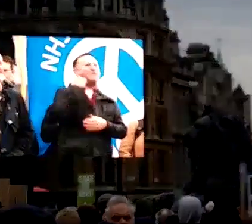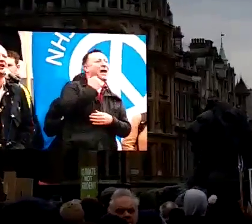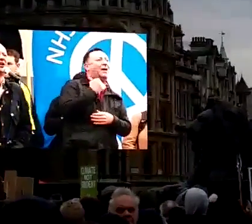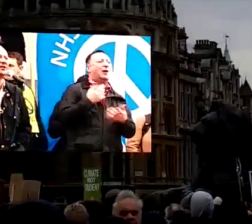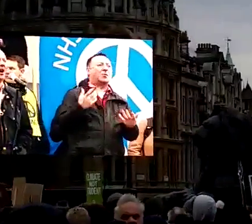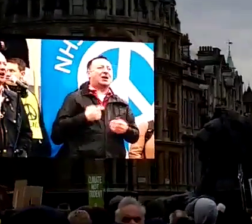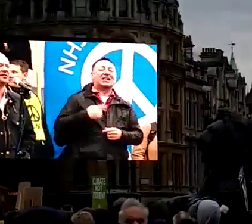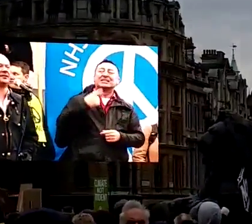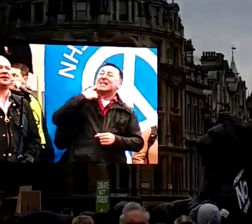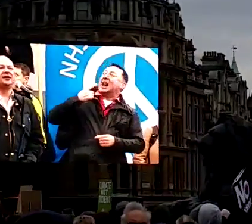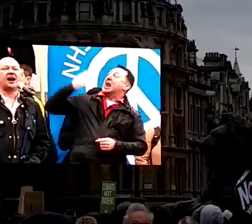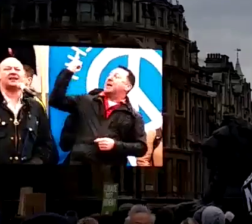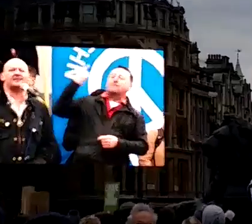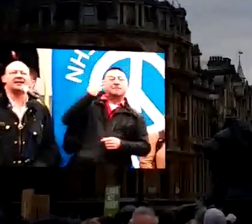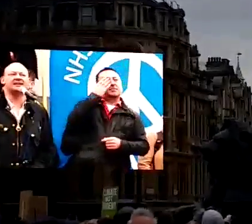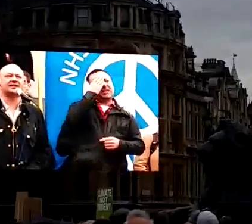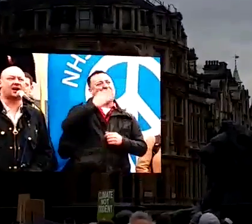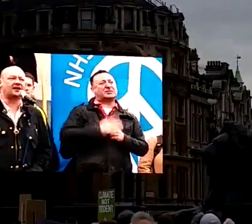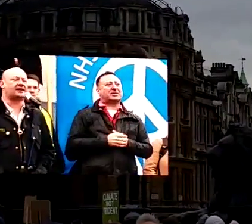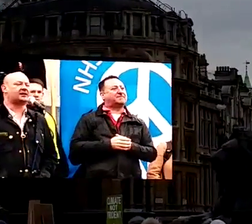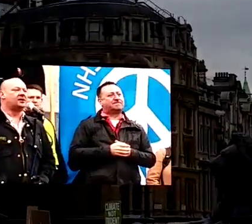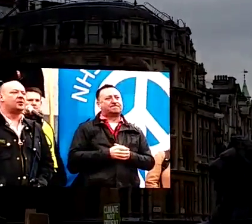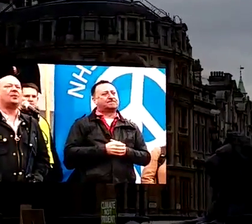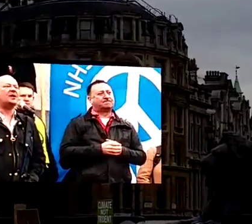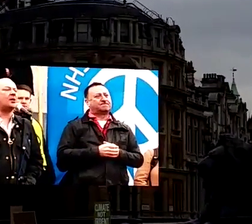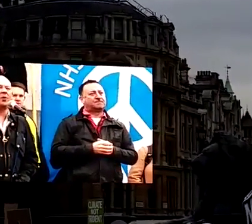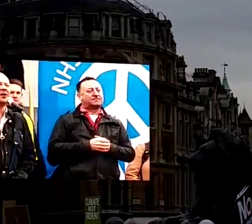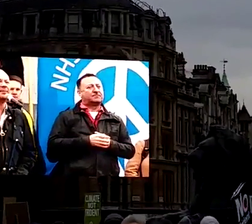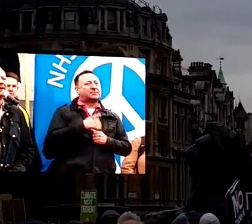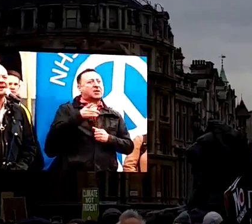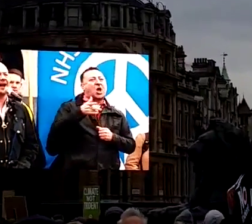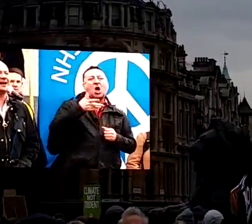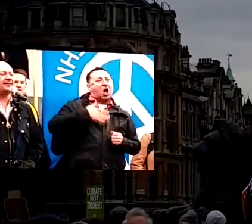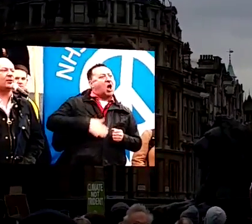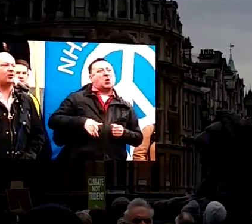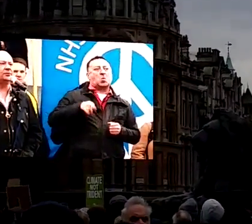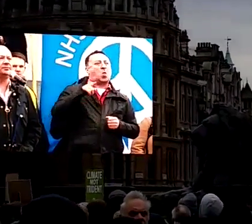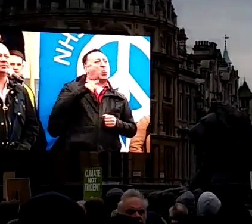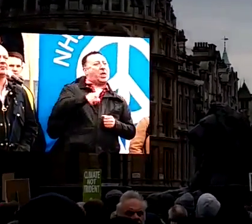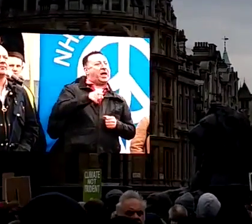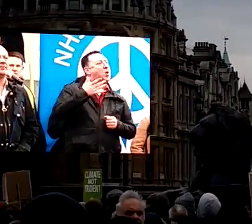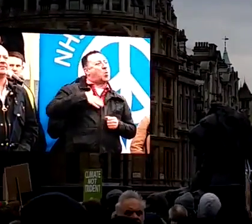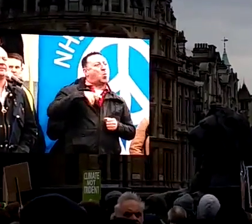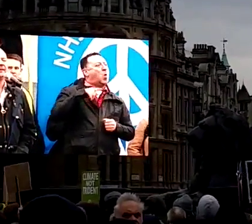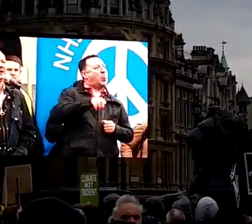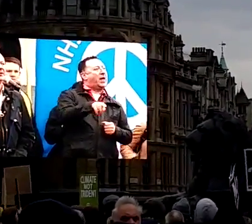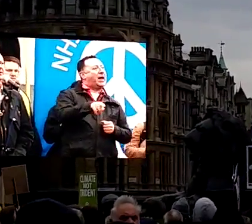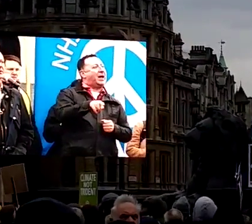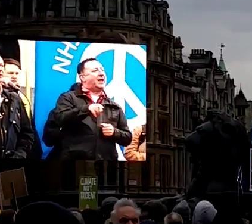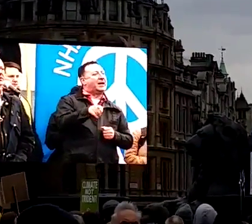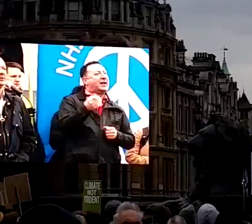back is turned to us and to his like, we don't want to be that anymore. Woo!